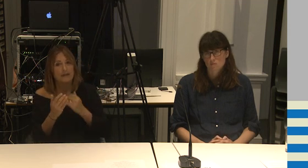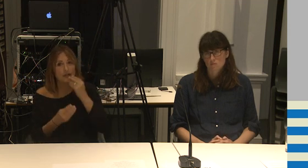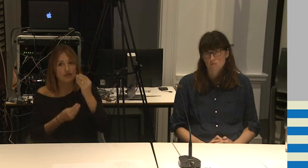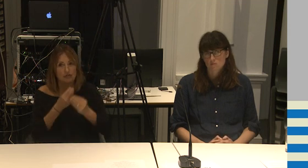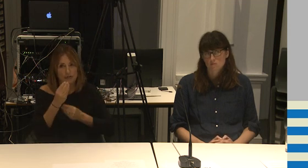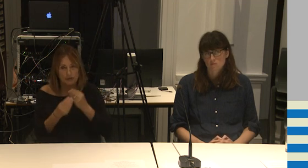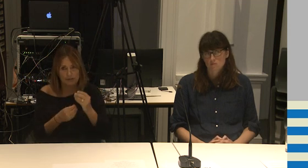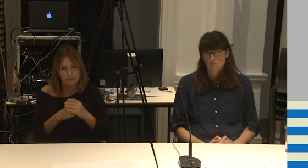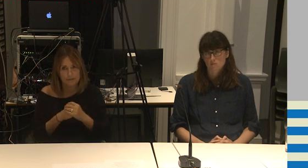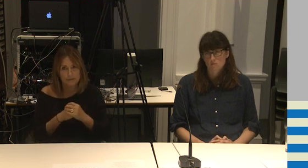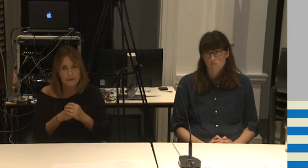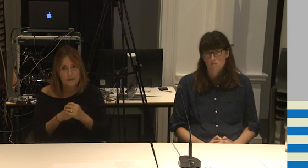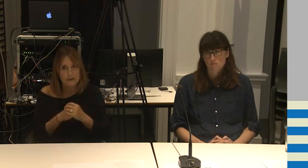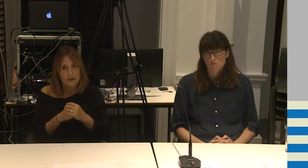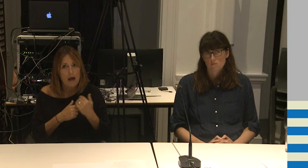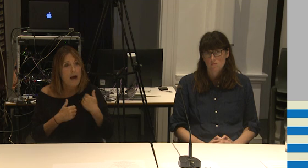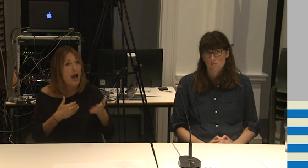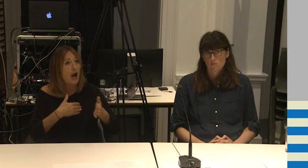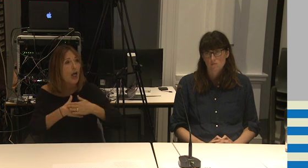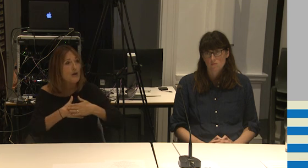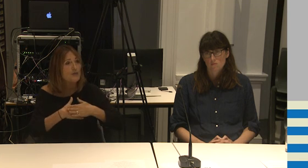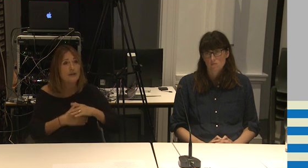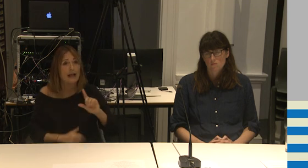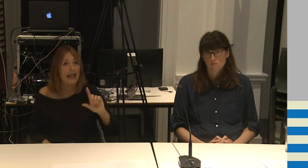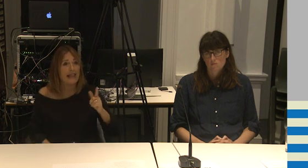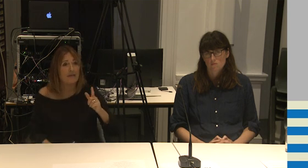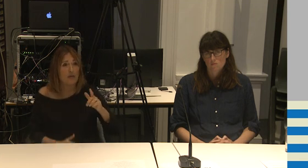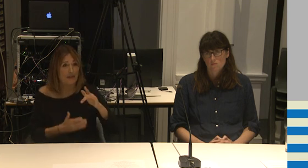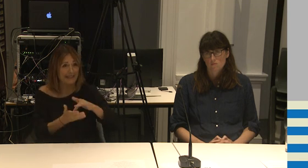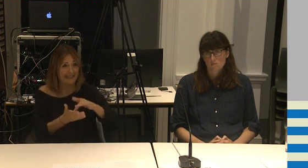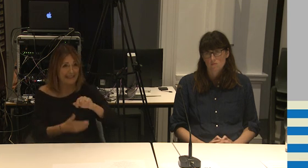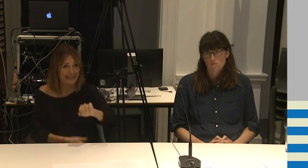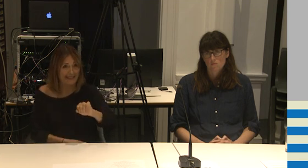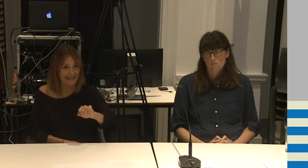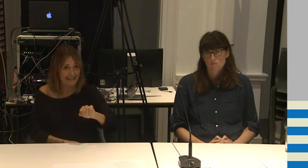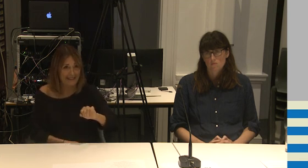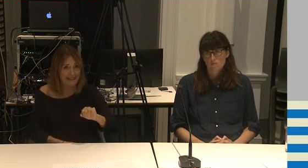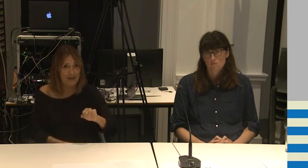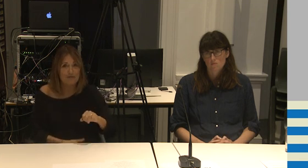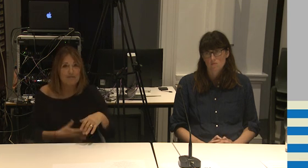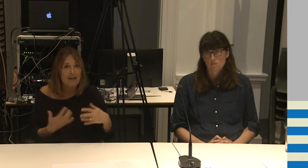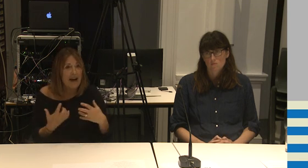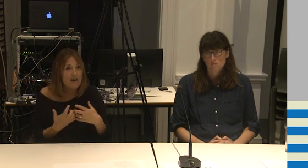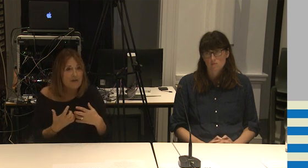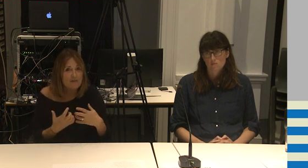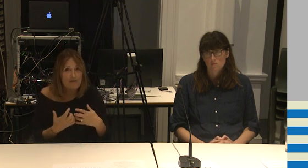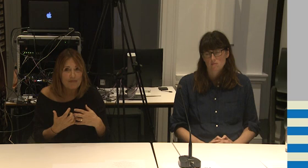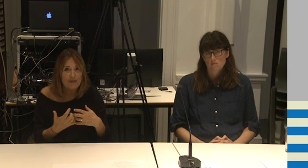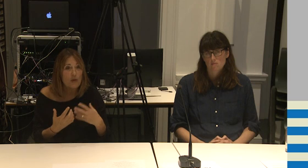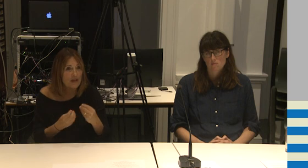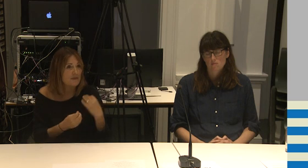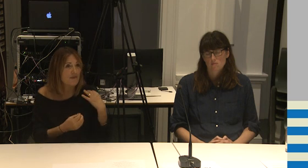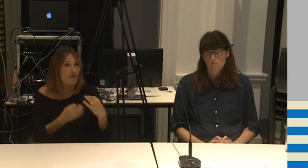description introduction is that I closed down the city of Liverpool with a few